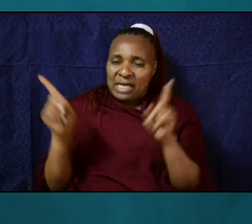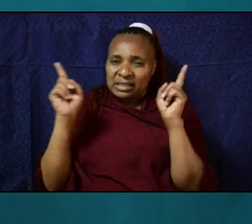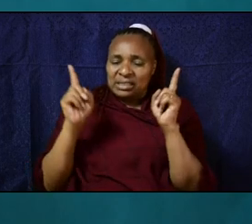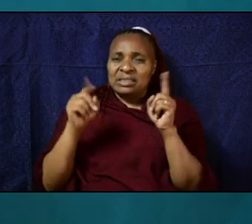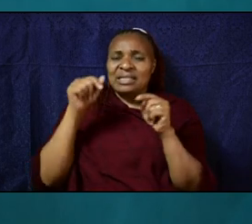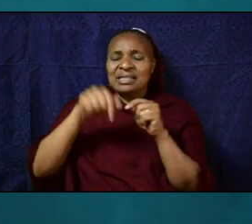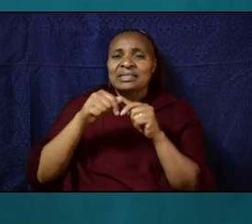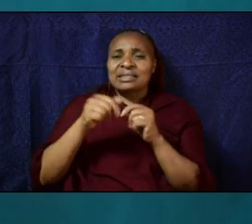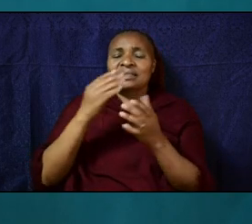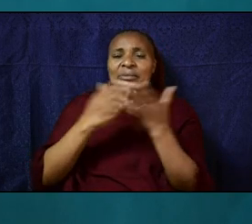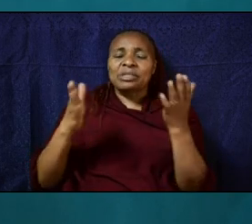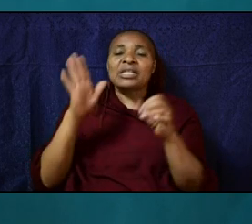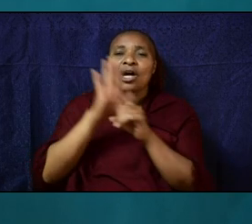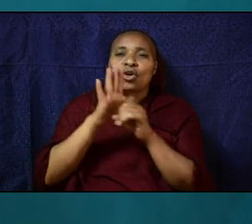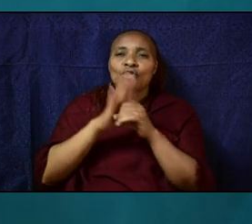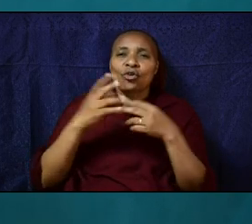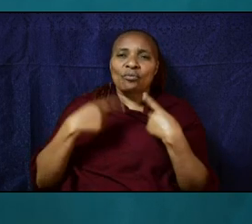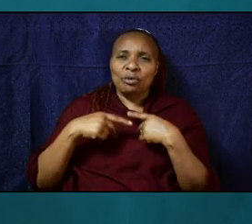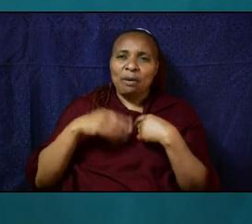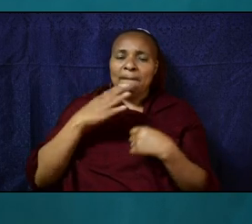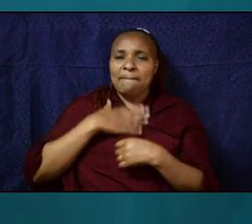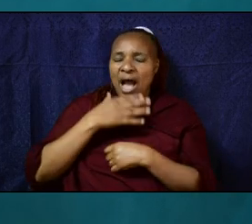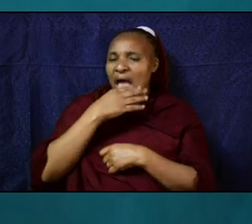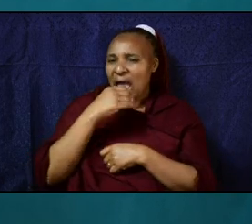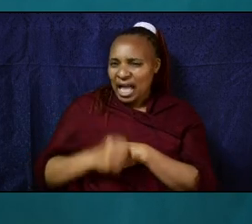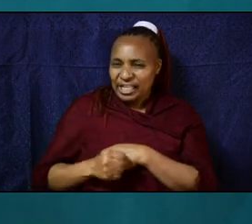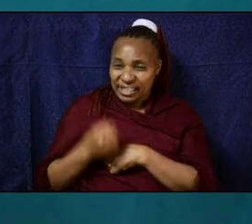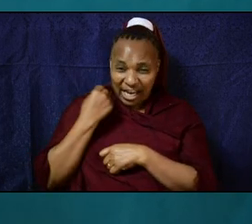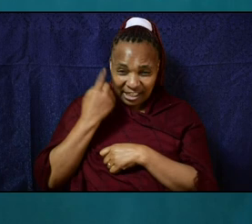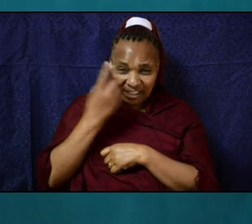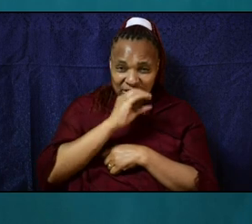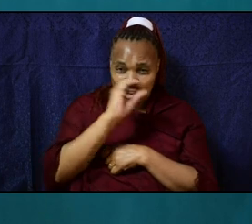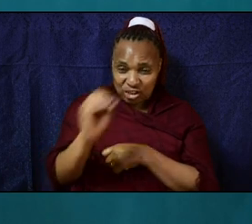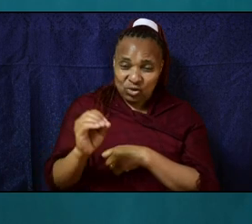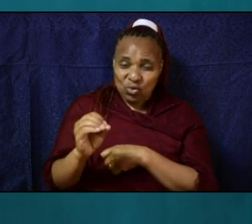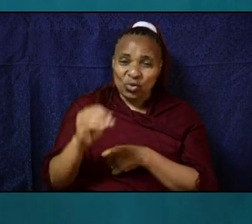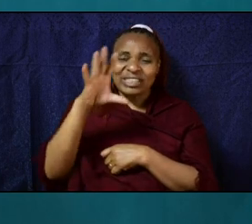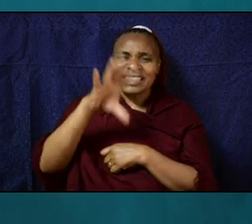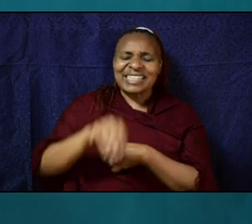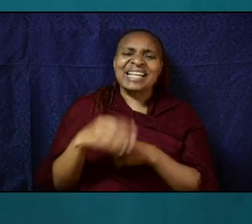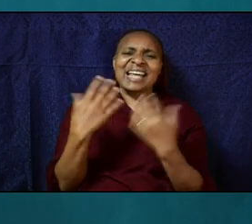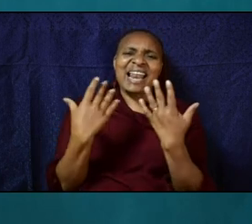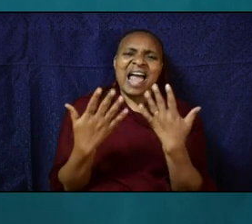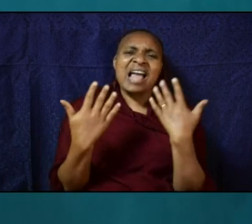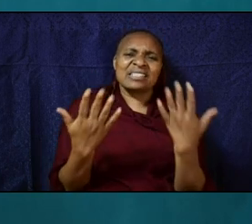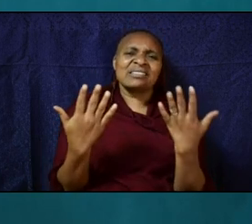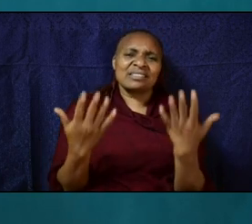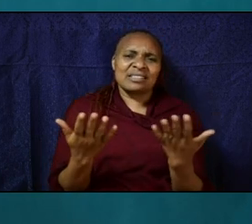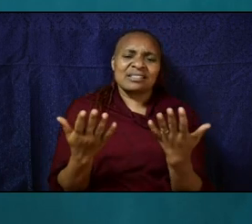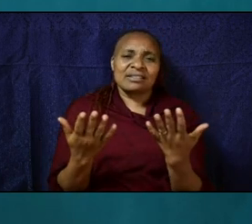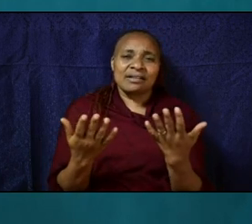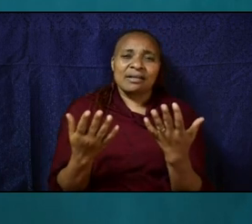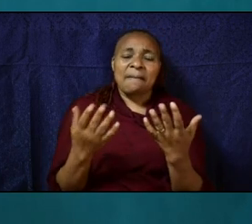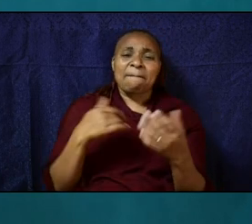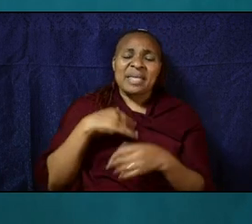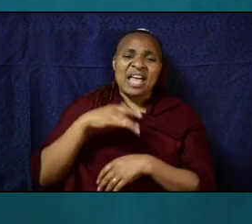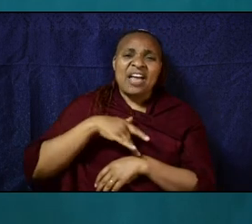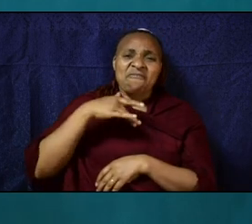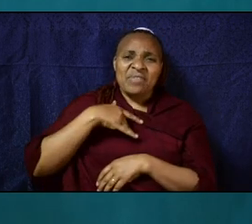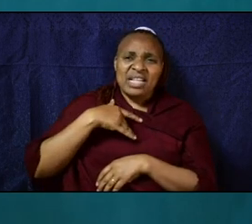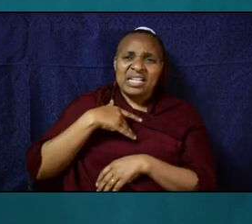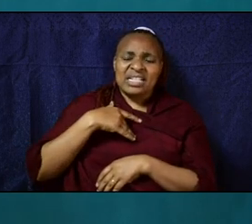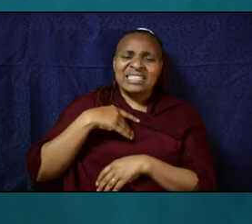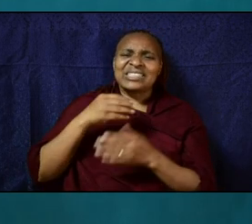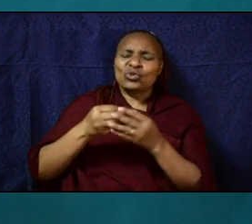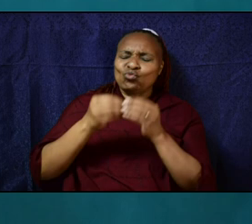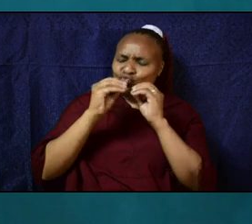this is something that a lot of people my age don't really understand, and they take it really lightly. I feel like it needs to be